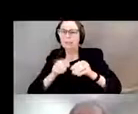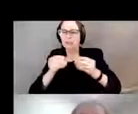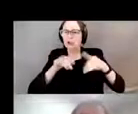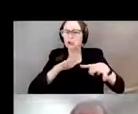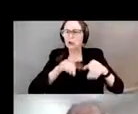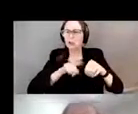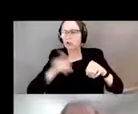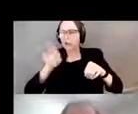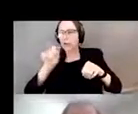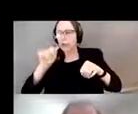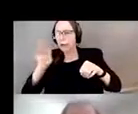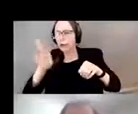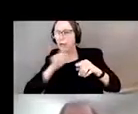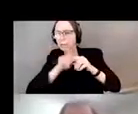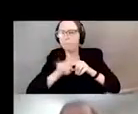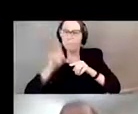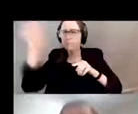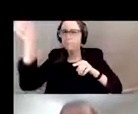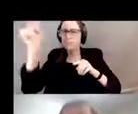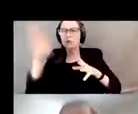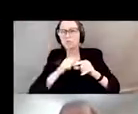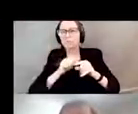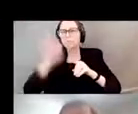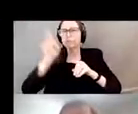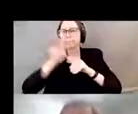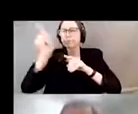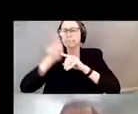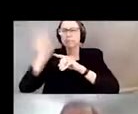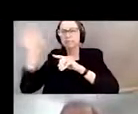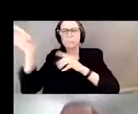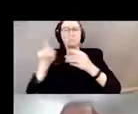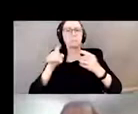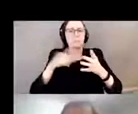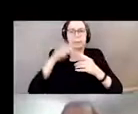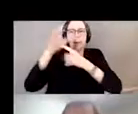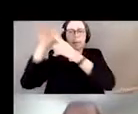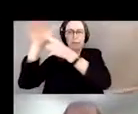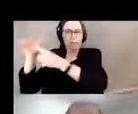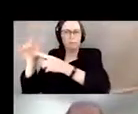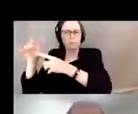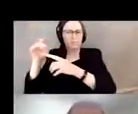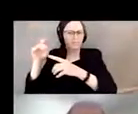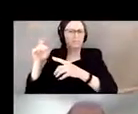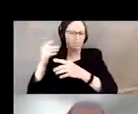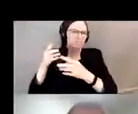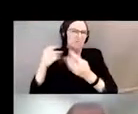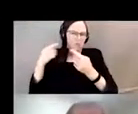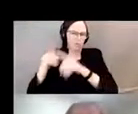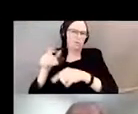down Soviet transport helicopters and attack helicopters through the 1980s. And the Soviets,